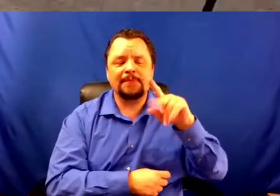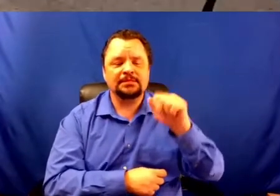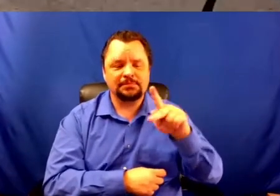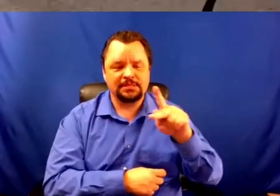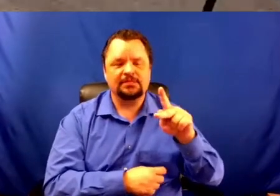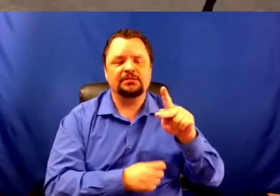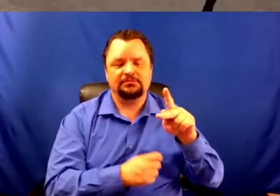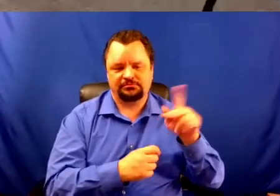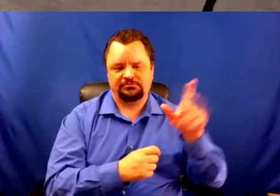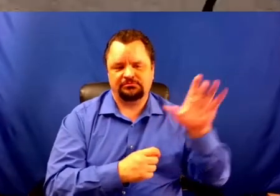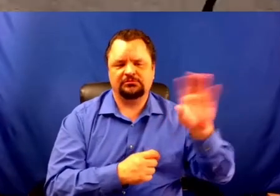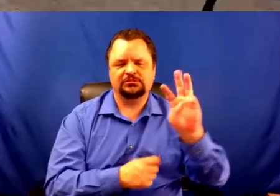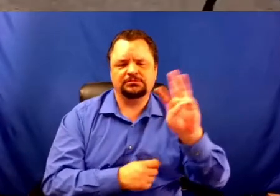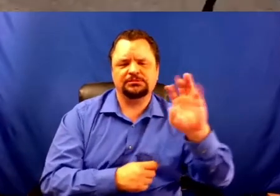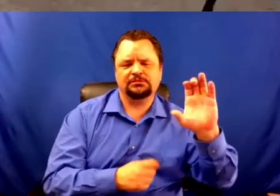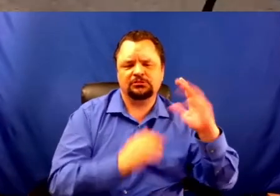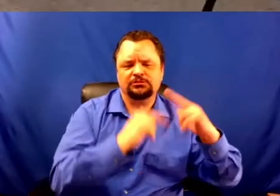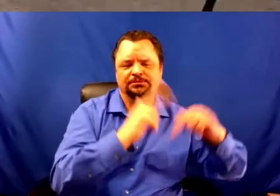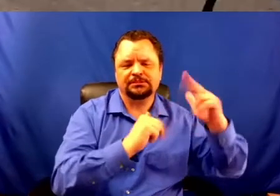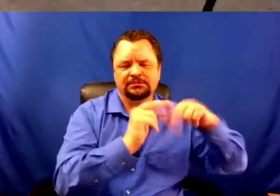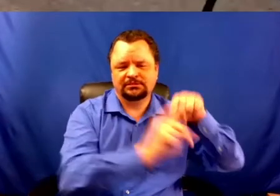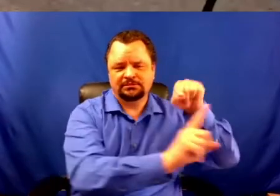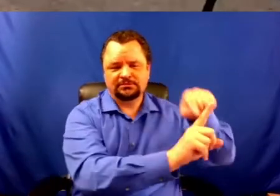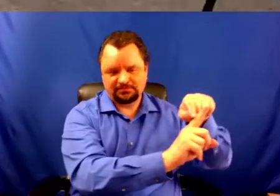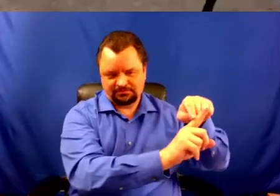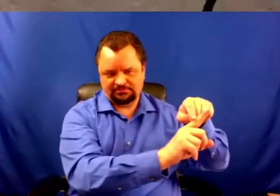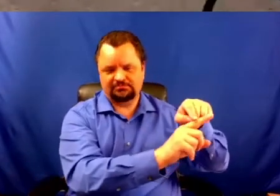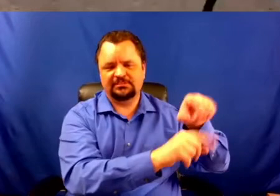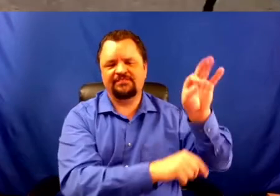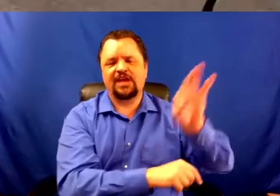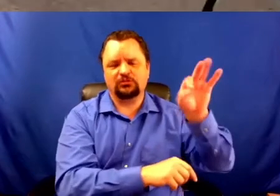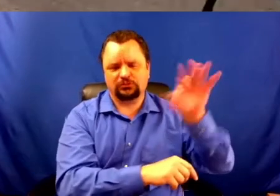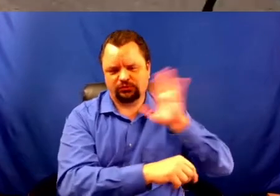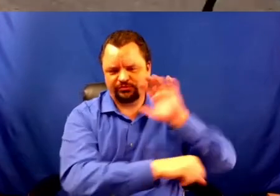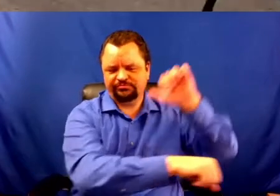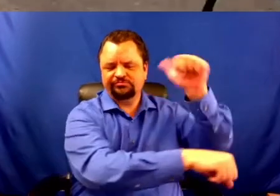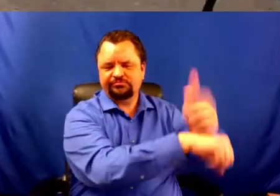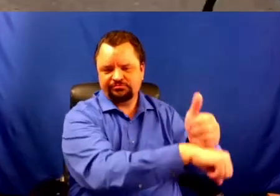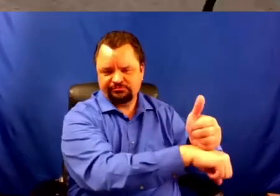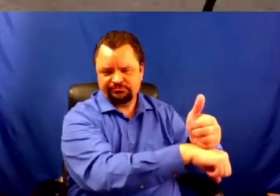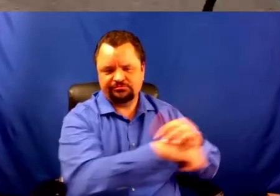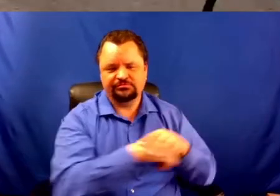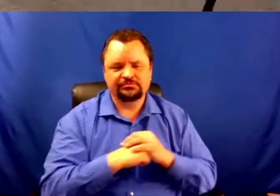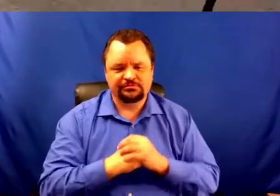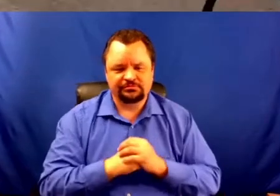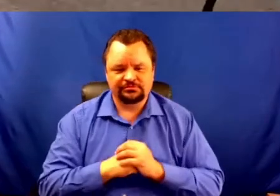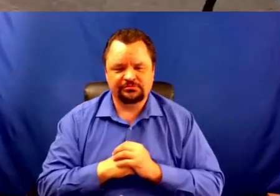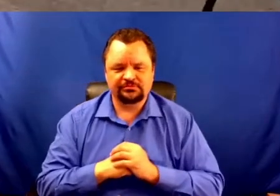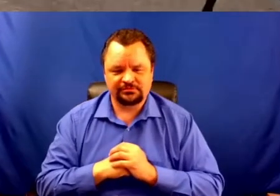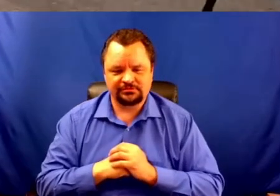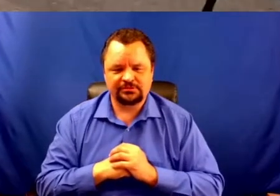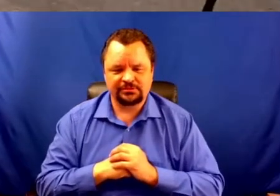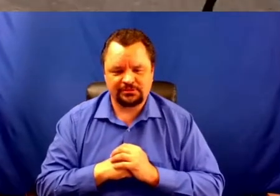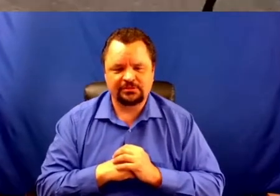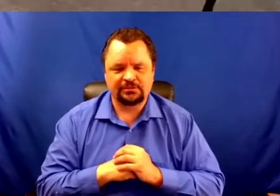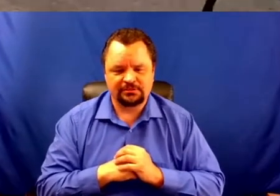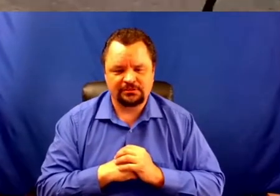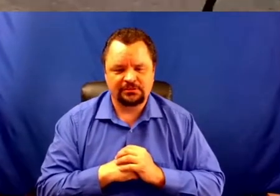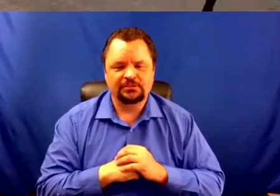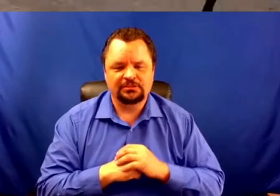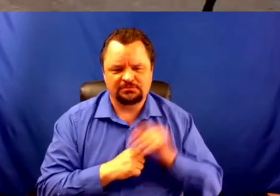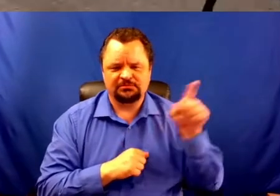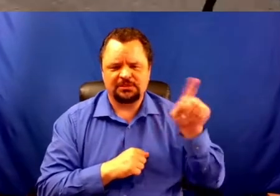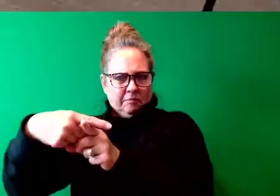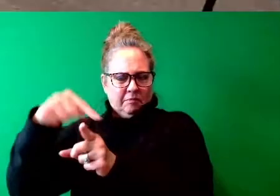the Women's Infant and Children building over there on Fountain, I think it's Boulevard. So not the city of Fountain,